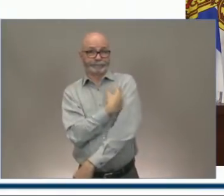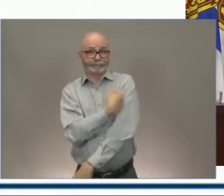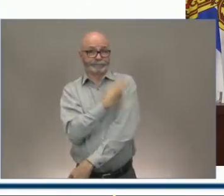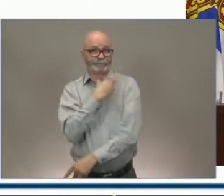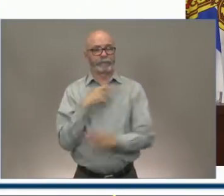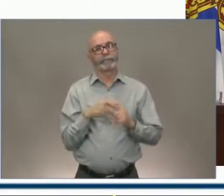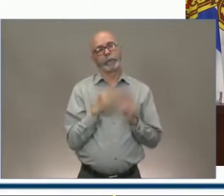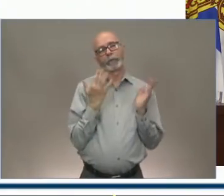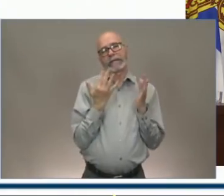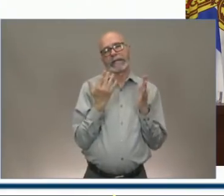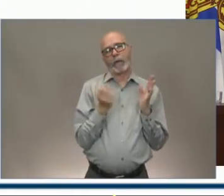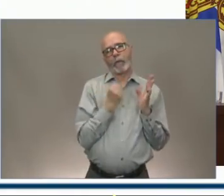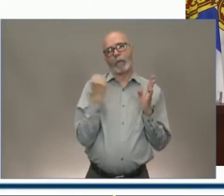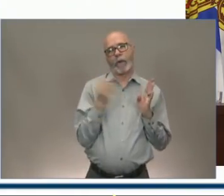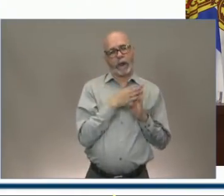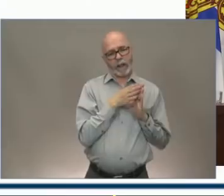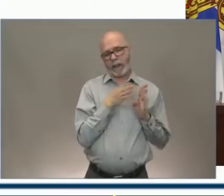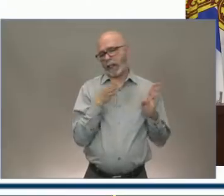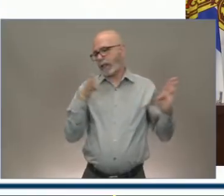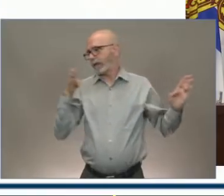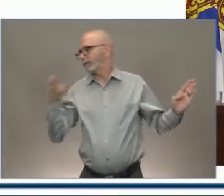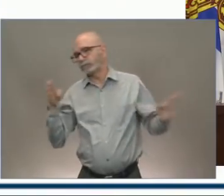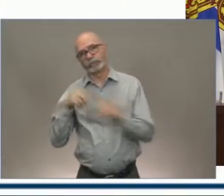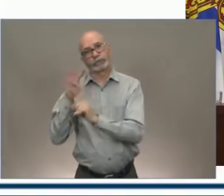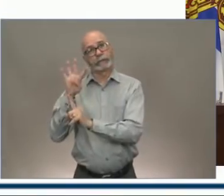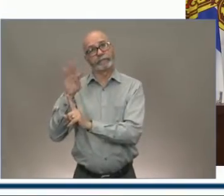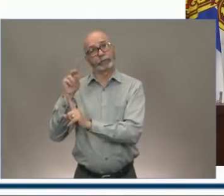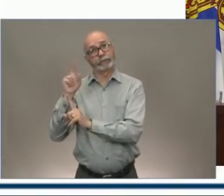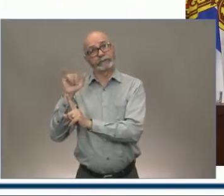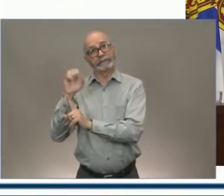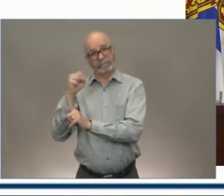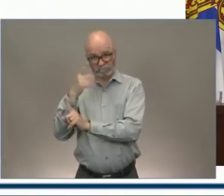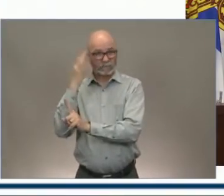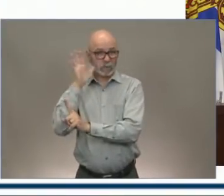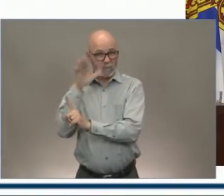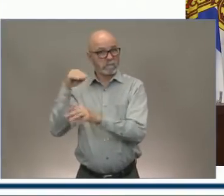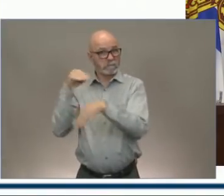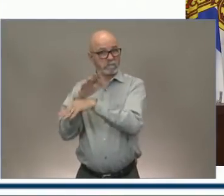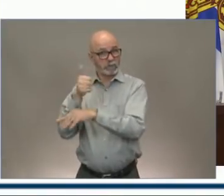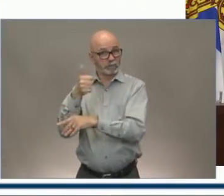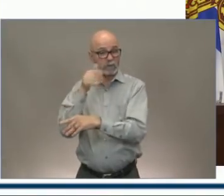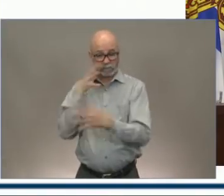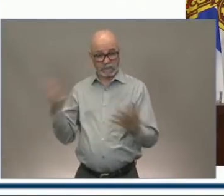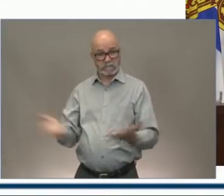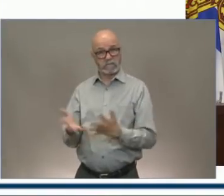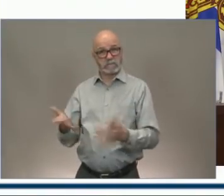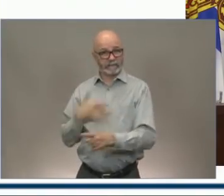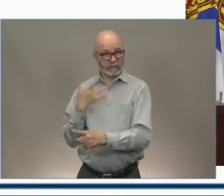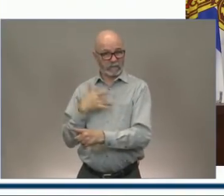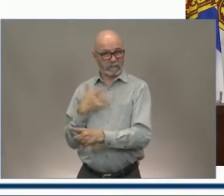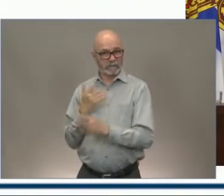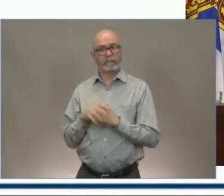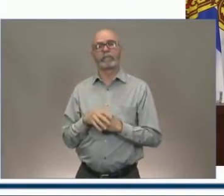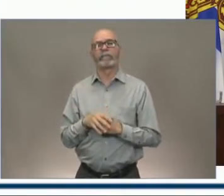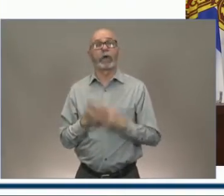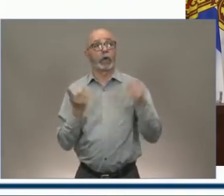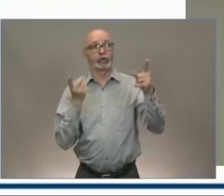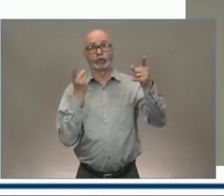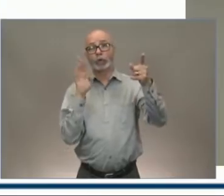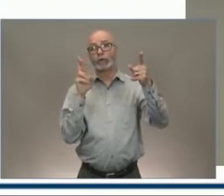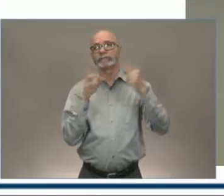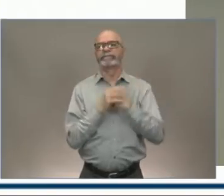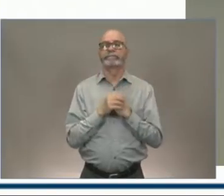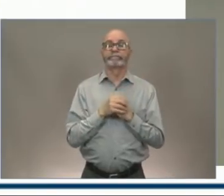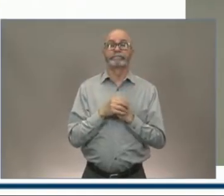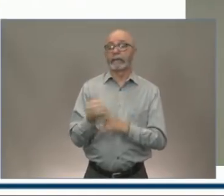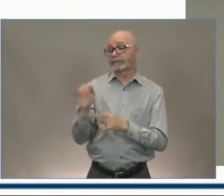you? I know that you're waiting on the feds, but do you think that's feasible for Nova Scotia? So 40 days is where a number of